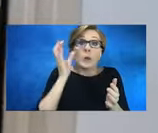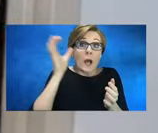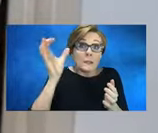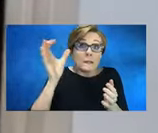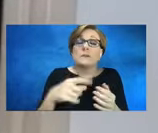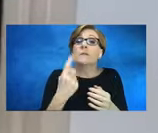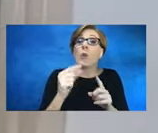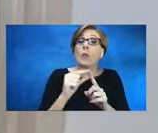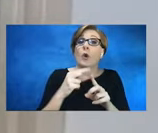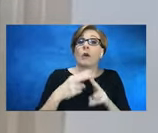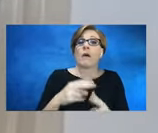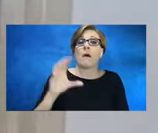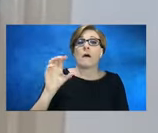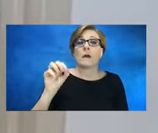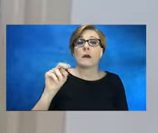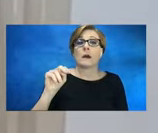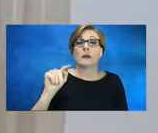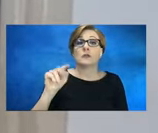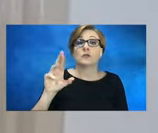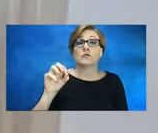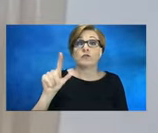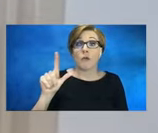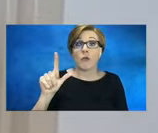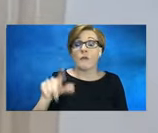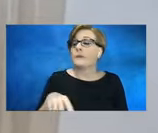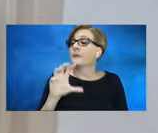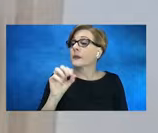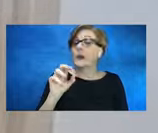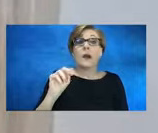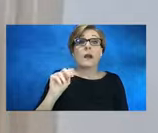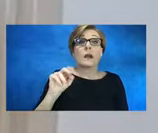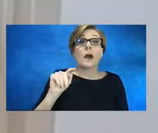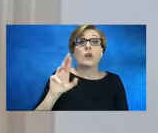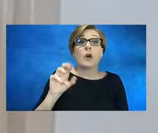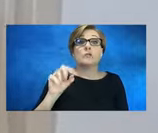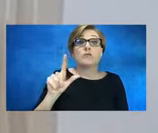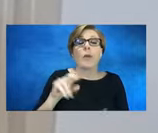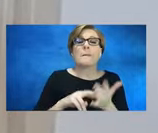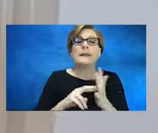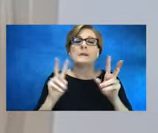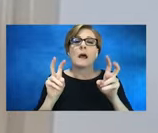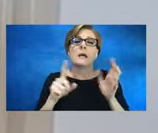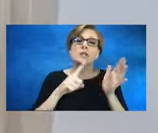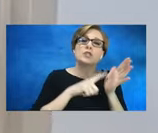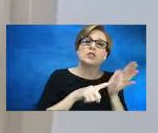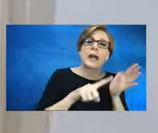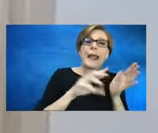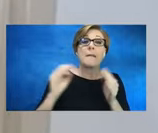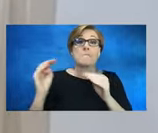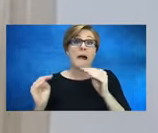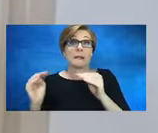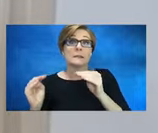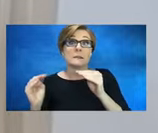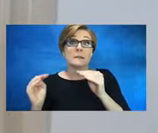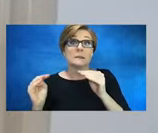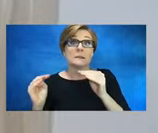a word called a control. And what is a control? A control is essentially a check and a balance, or plural, checks and